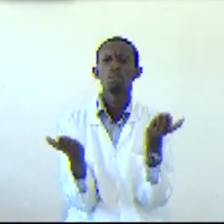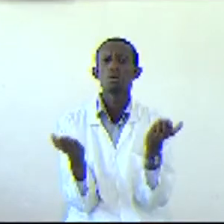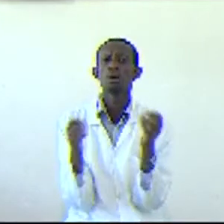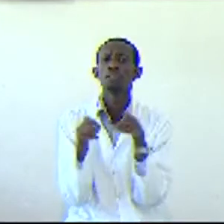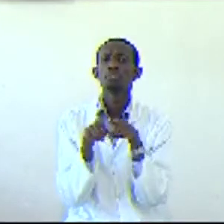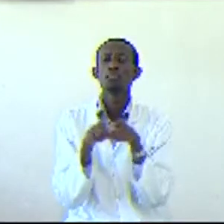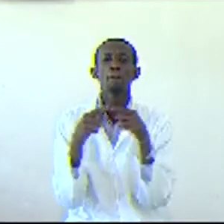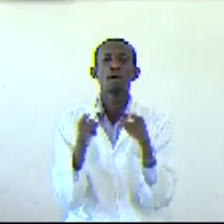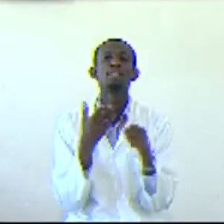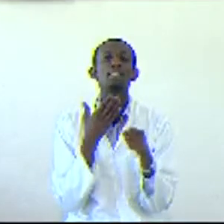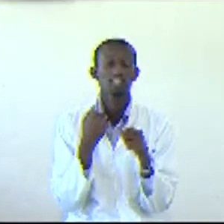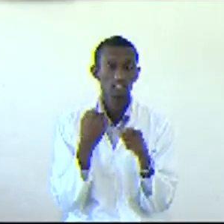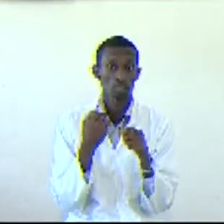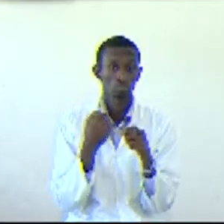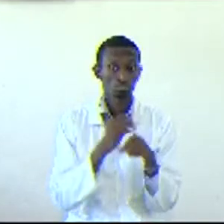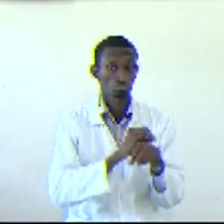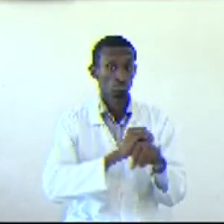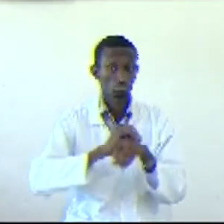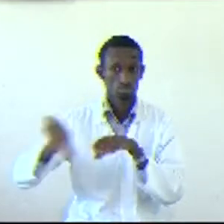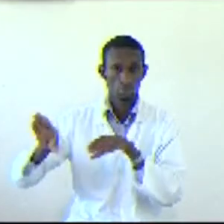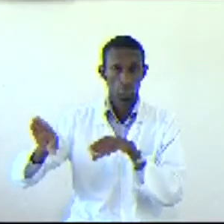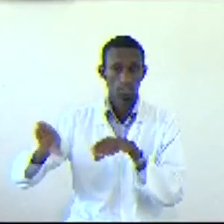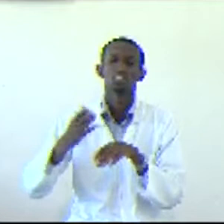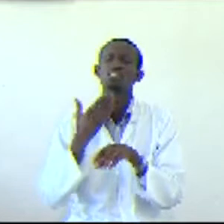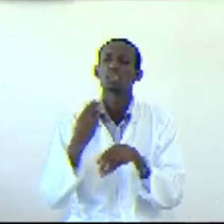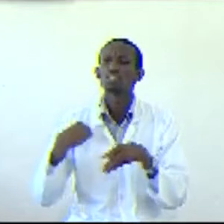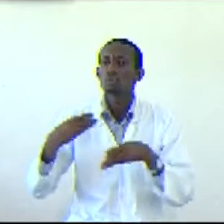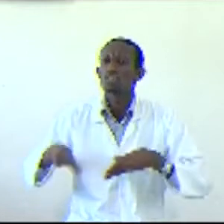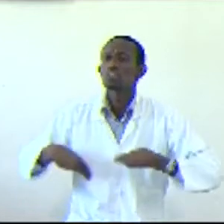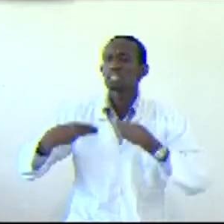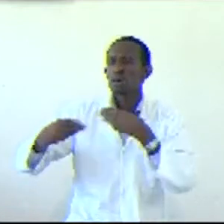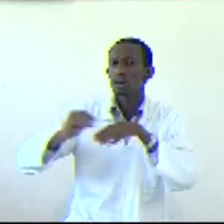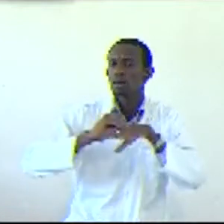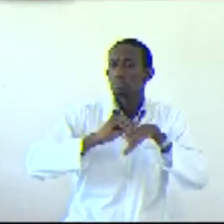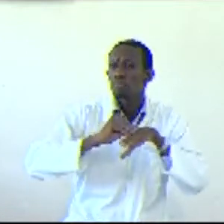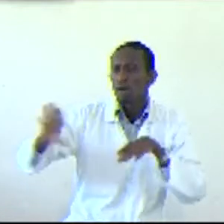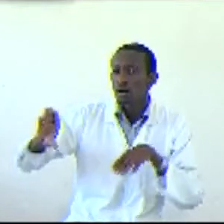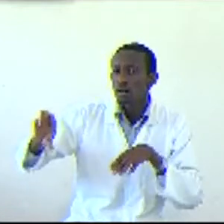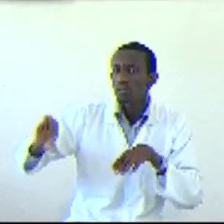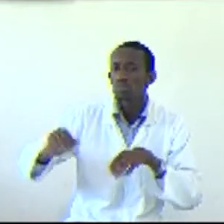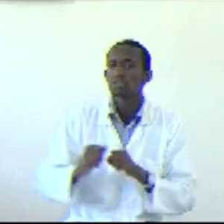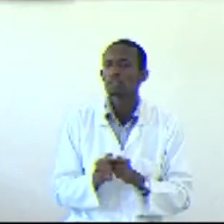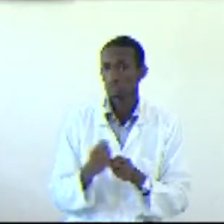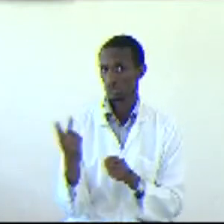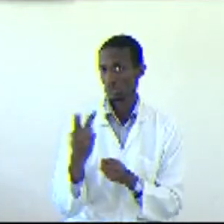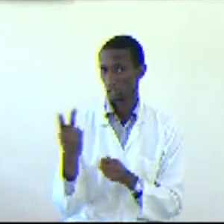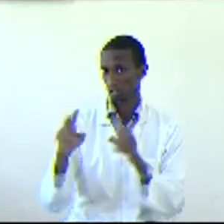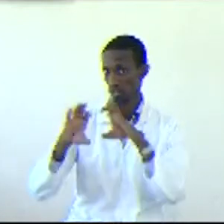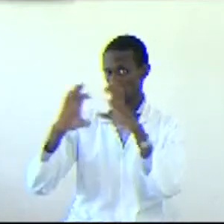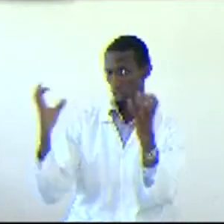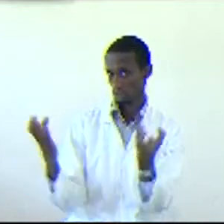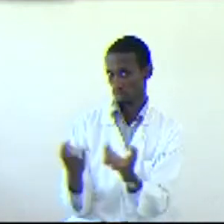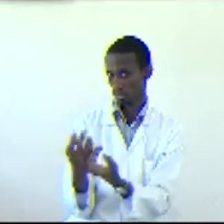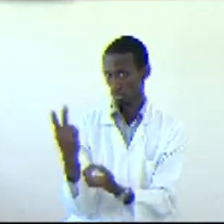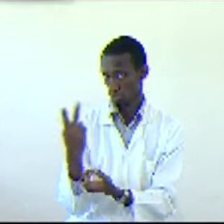move, I'm going now to give the speed to these two balls at the